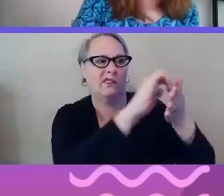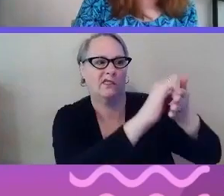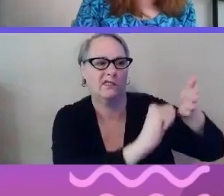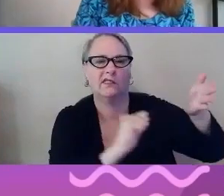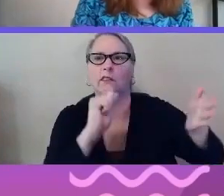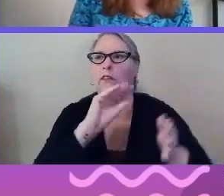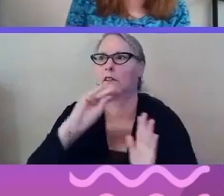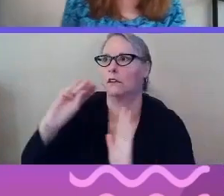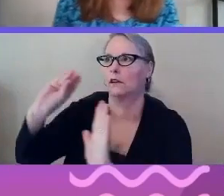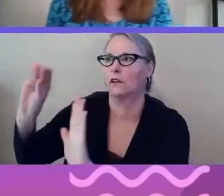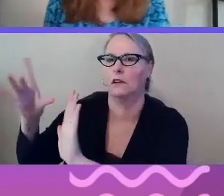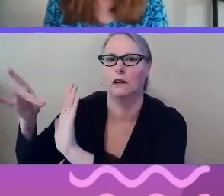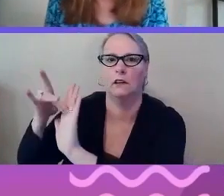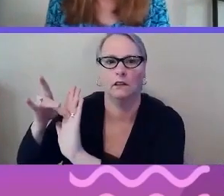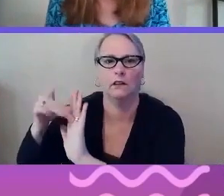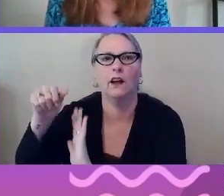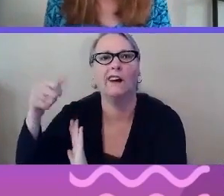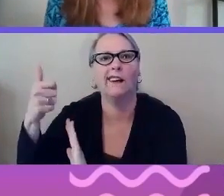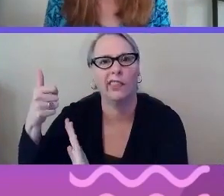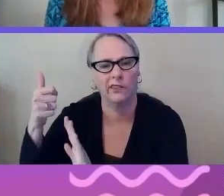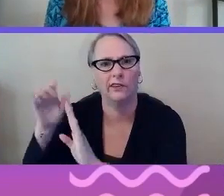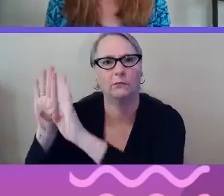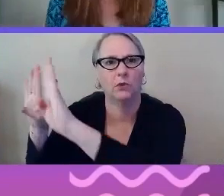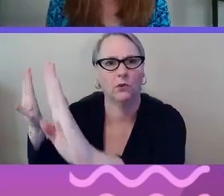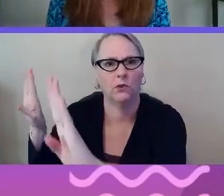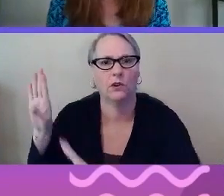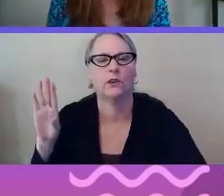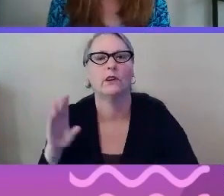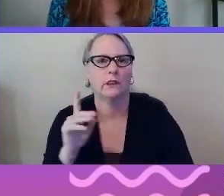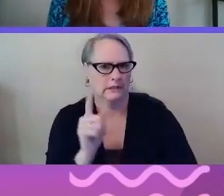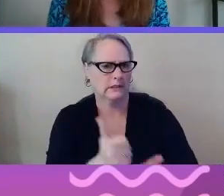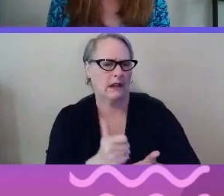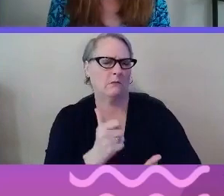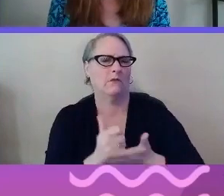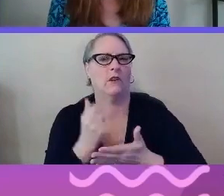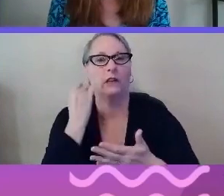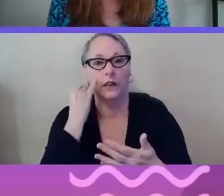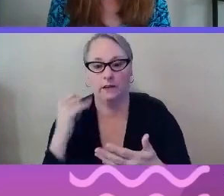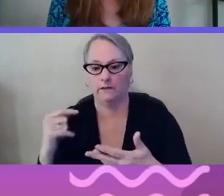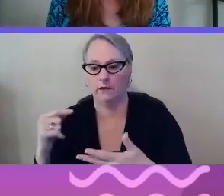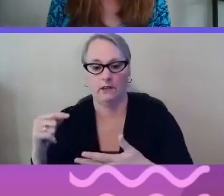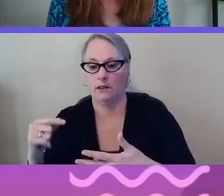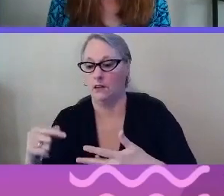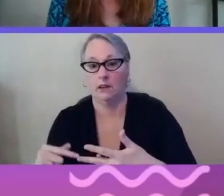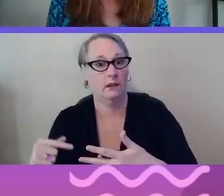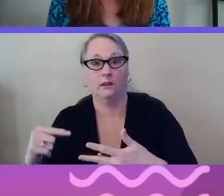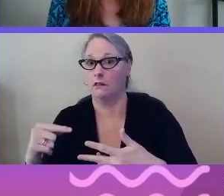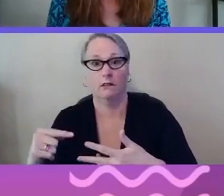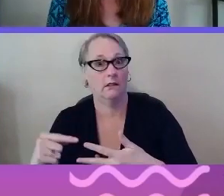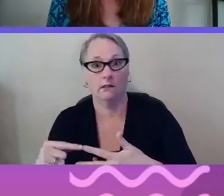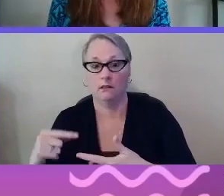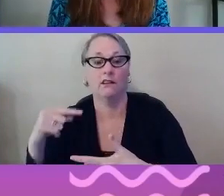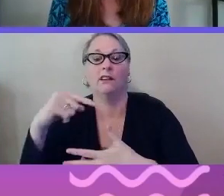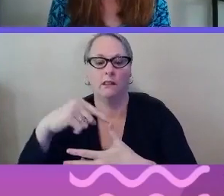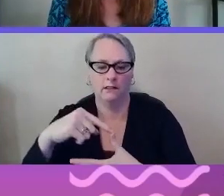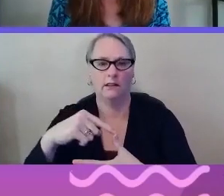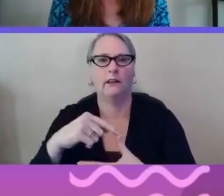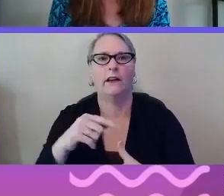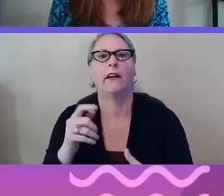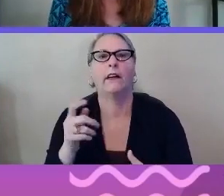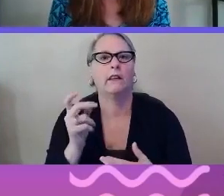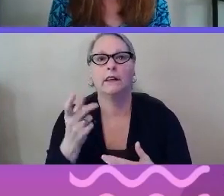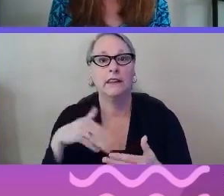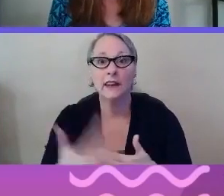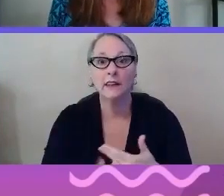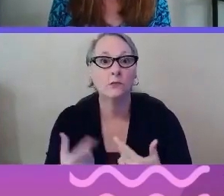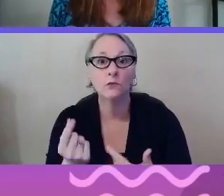reason that Velcro is helpful is the next one. So if they're unable to answer with those 3 choices, then you take away one of the wrong answers. You go,